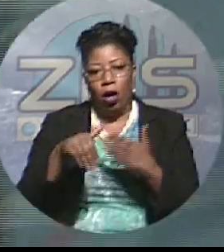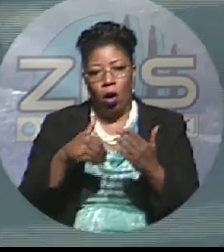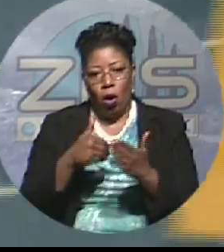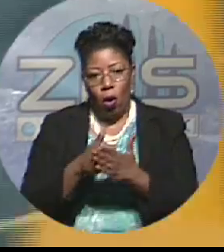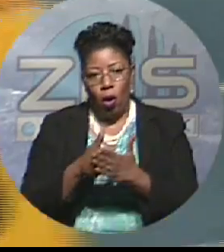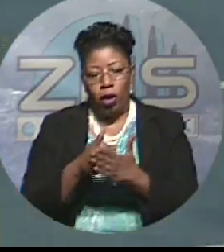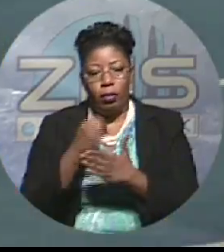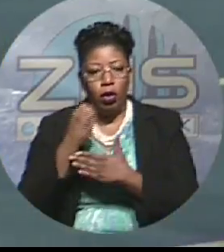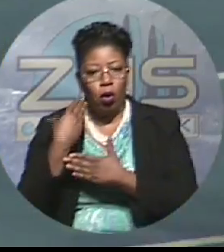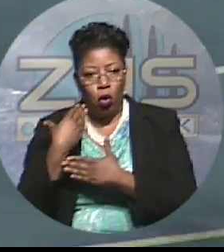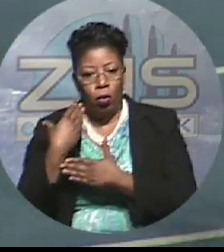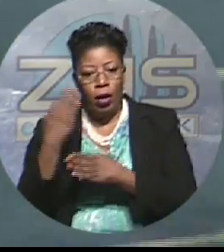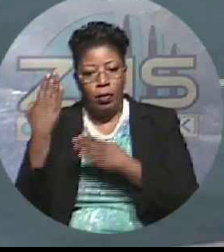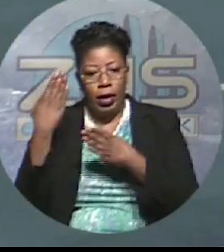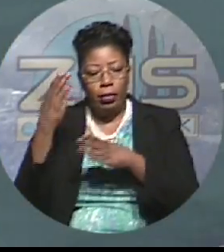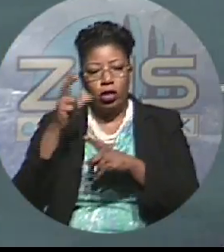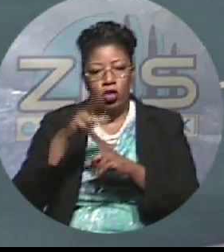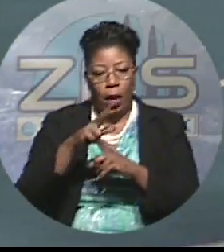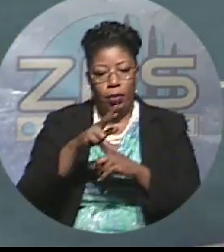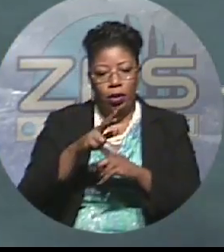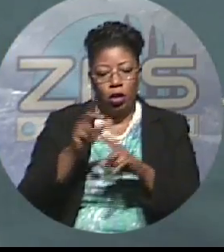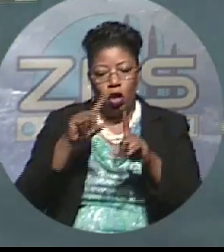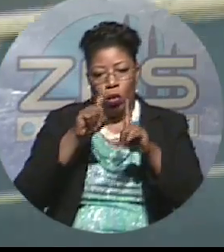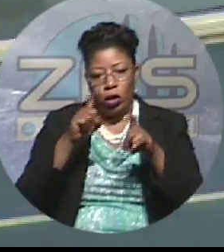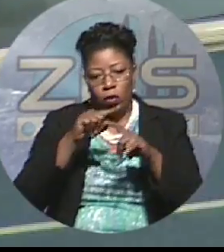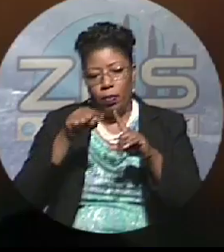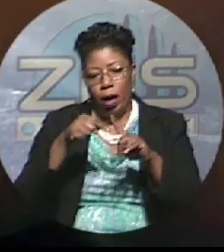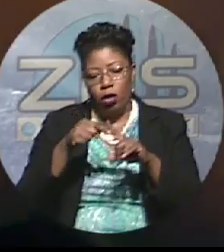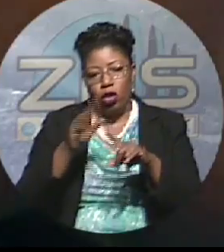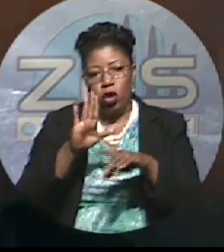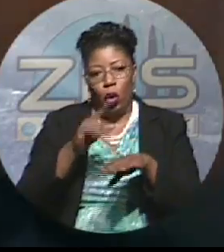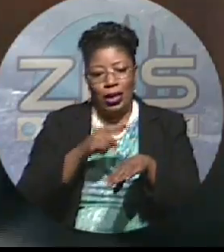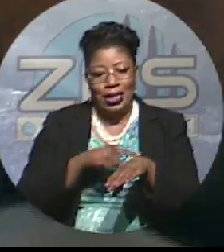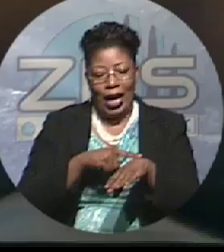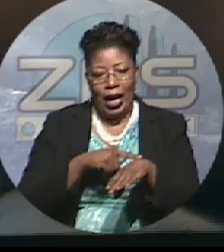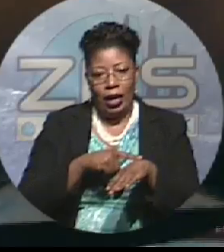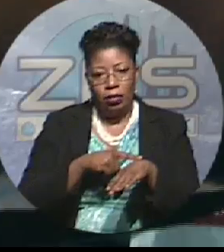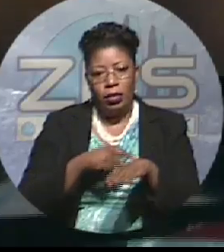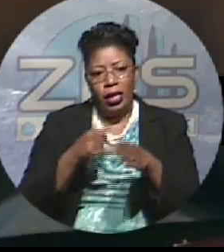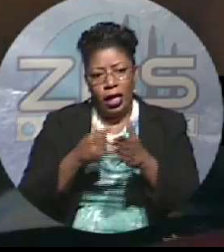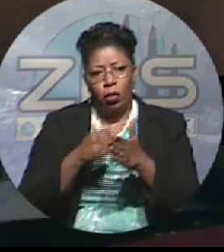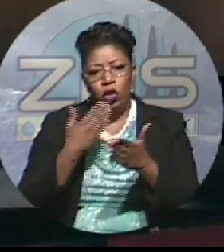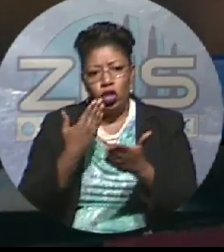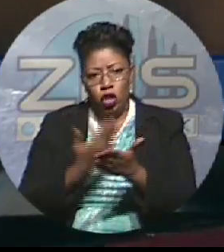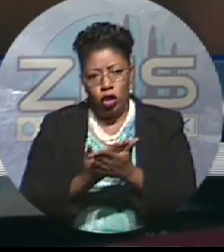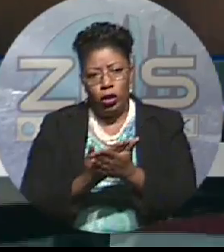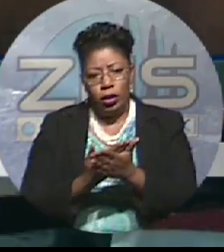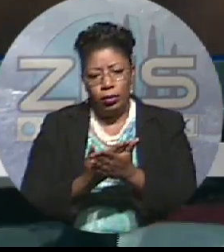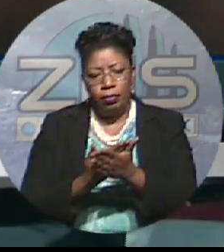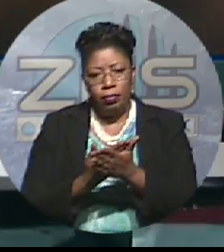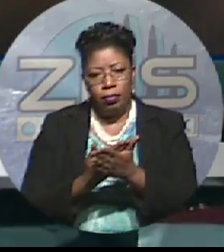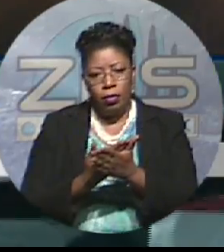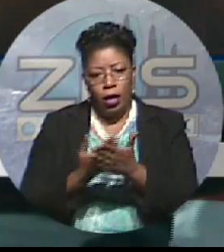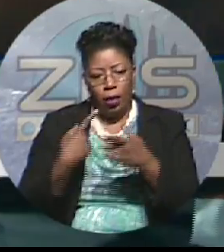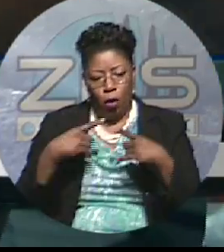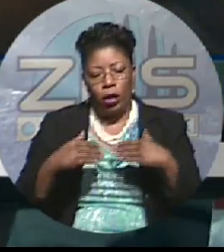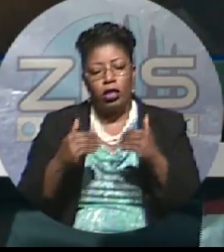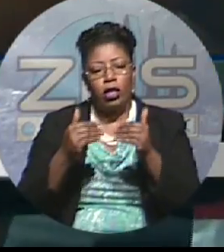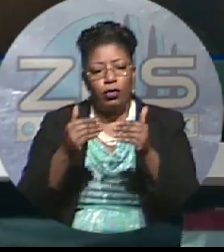Bahamas champion. What do you think about the time? Pretty good. Season's best. Only going forward from here